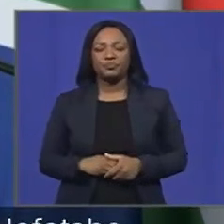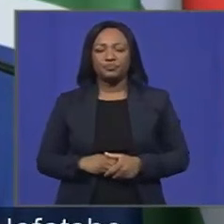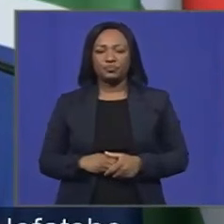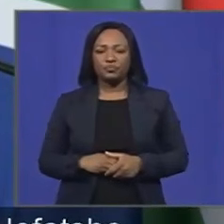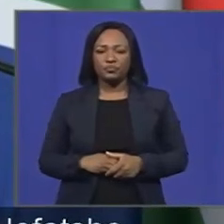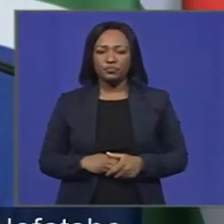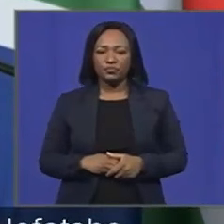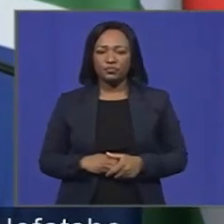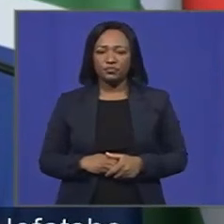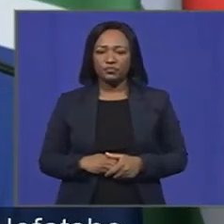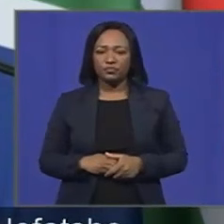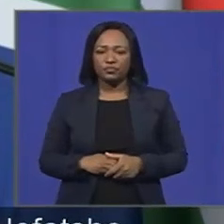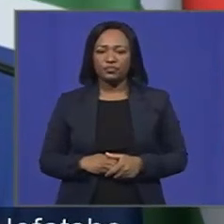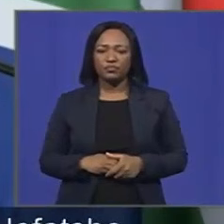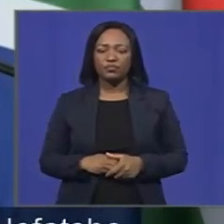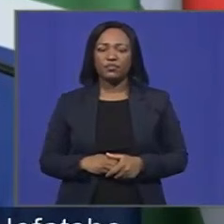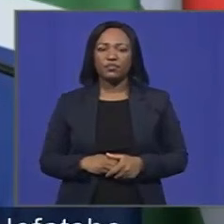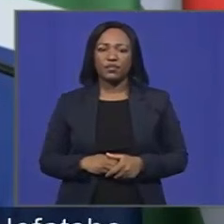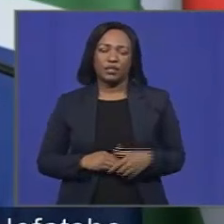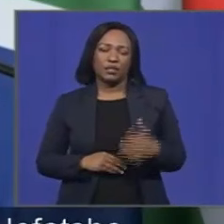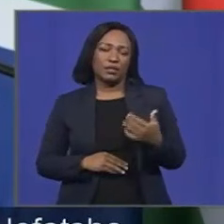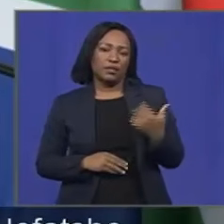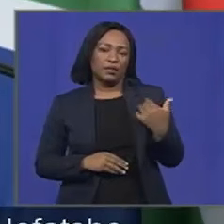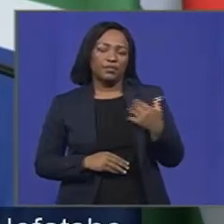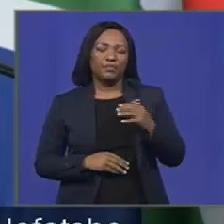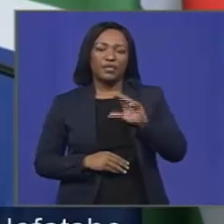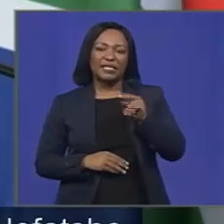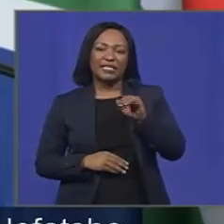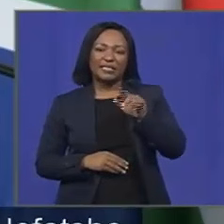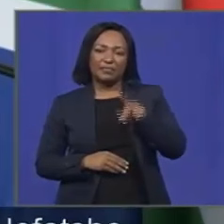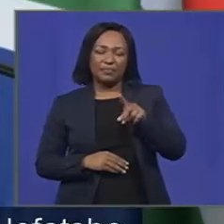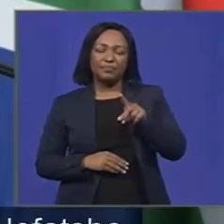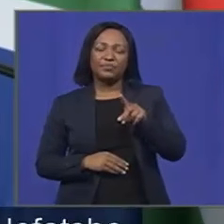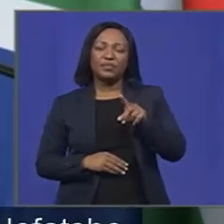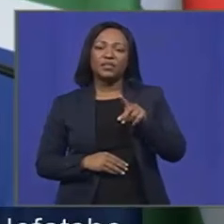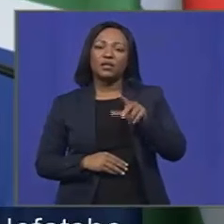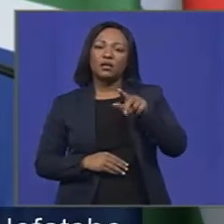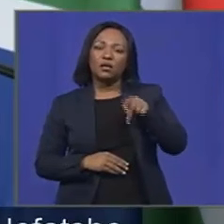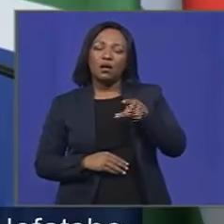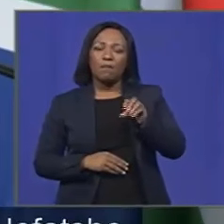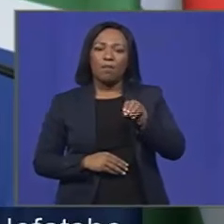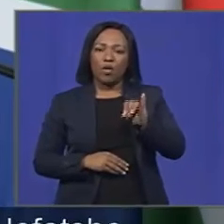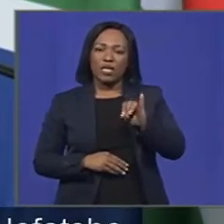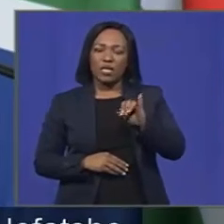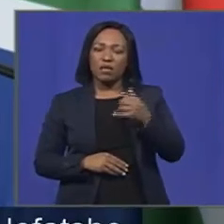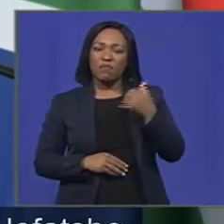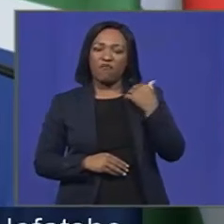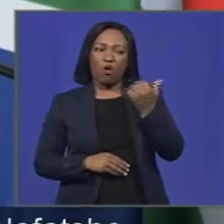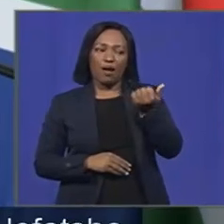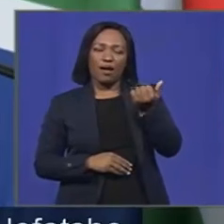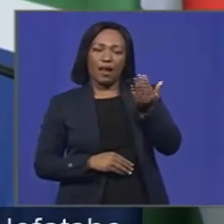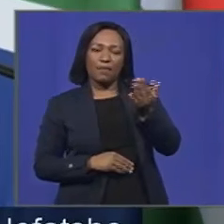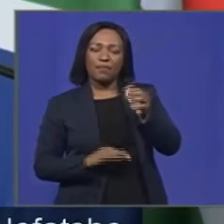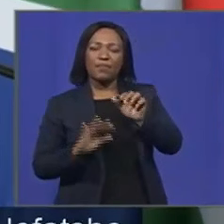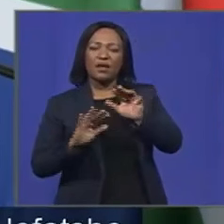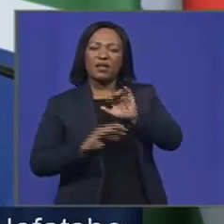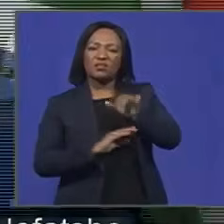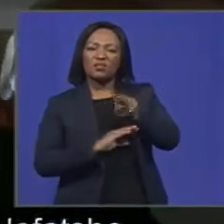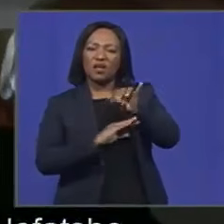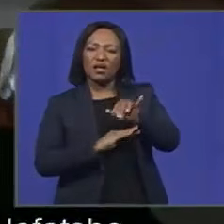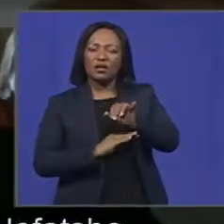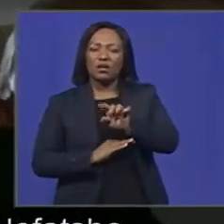Phoi submitted his community's land claim on the 9th of July